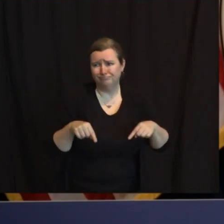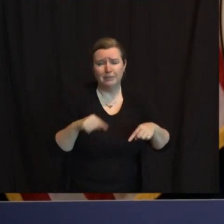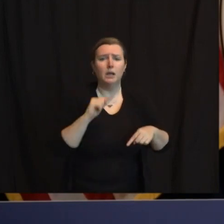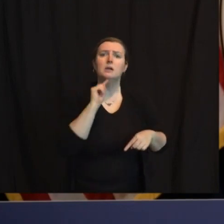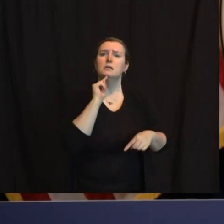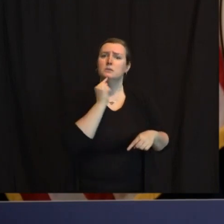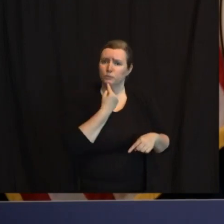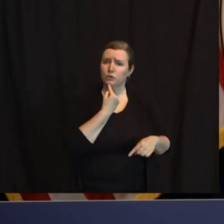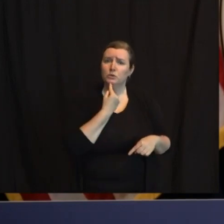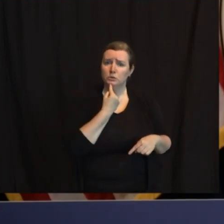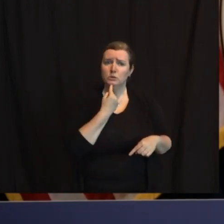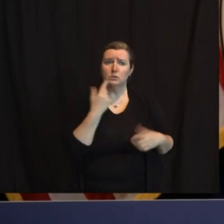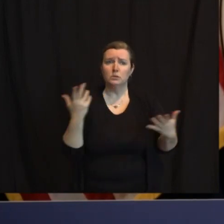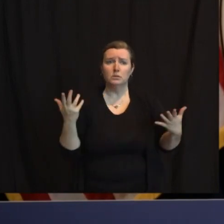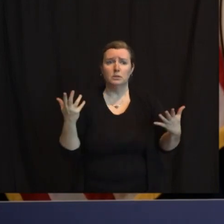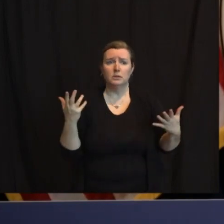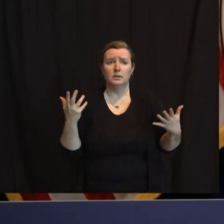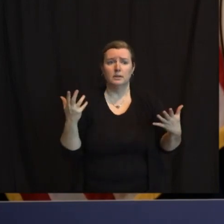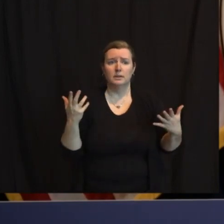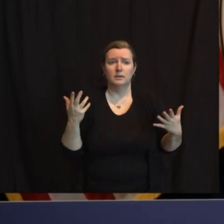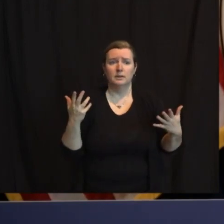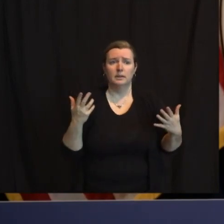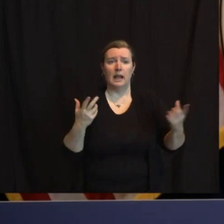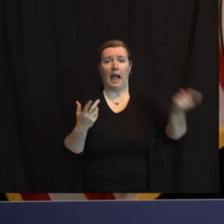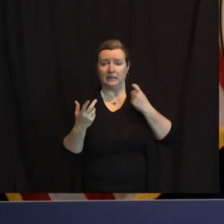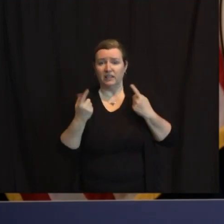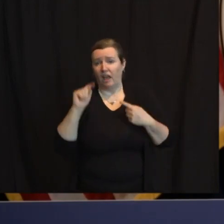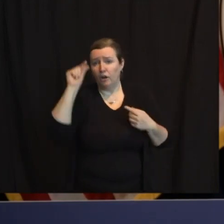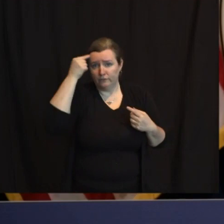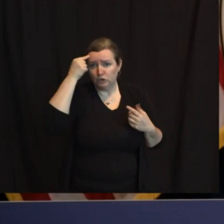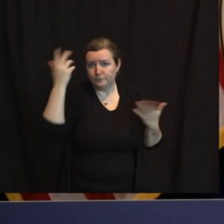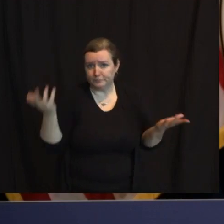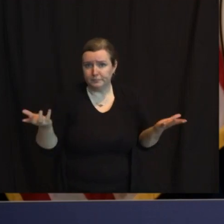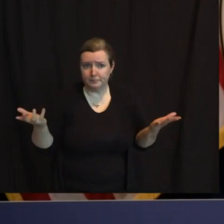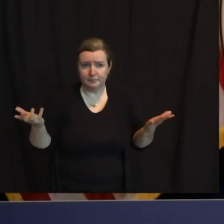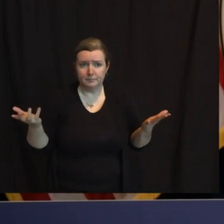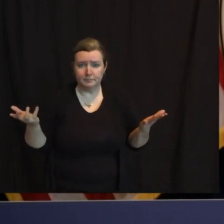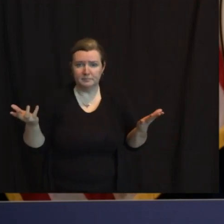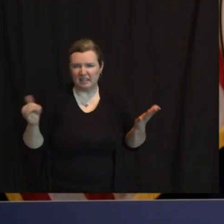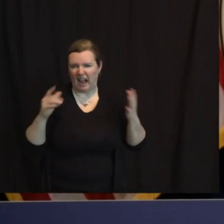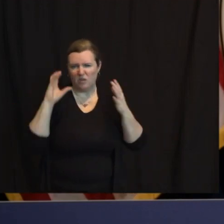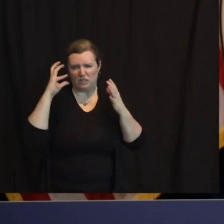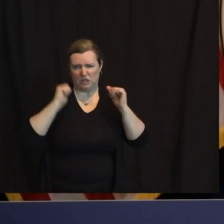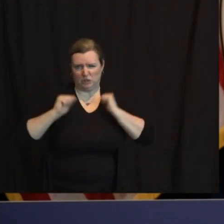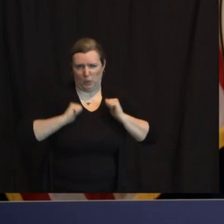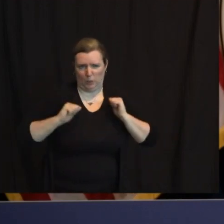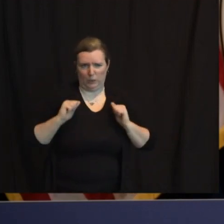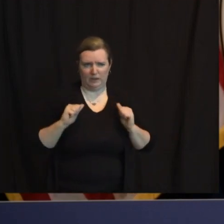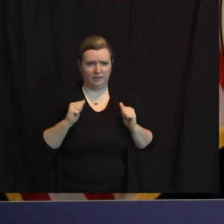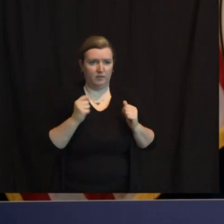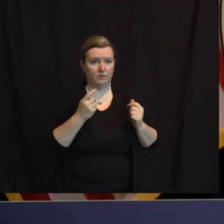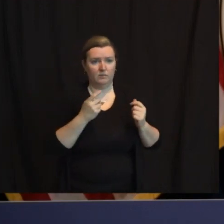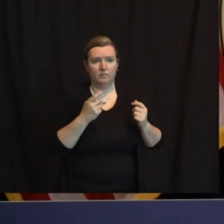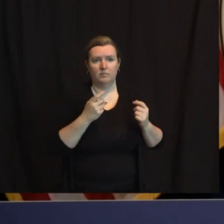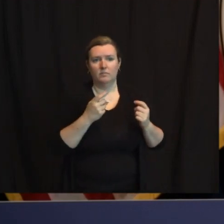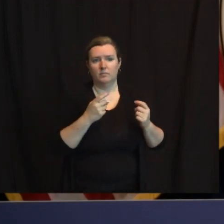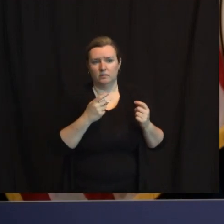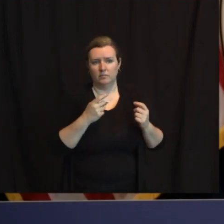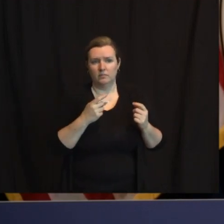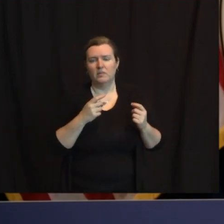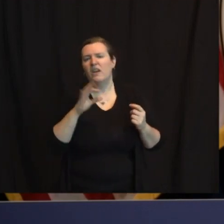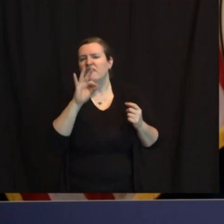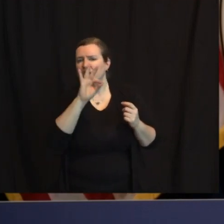the Governor lately, even though it's on television, these are coming in largely through Facebook or some other, these are posts as opposed